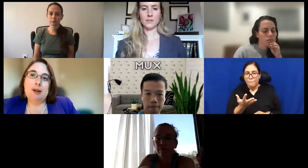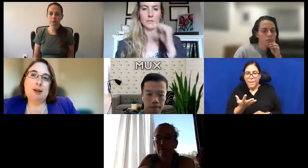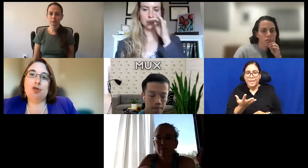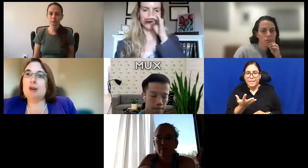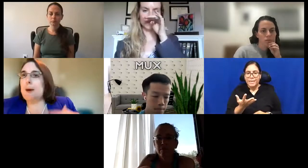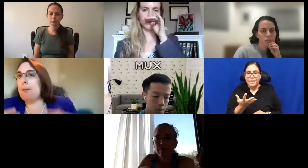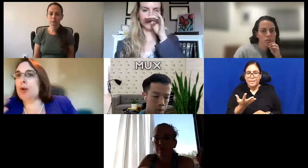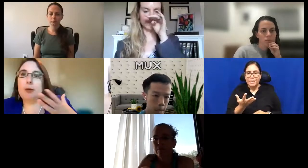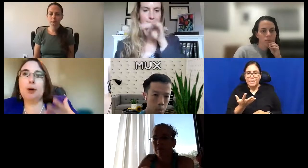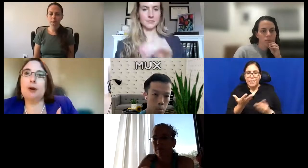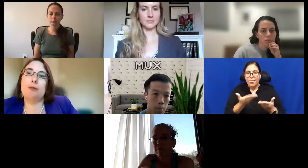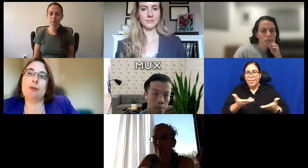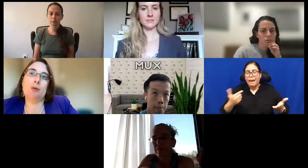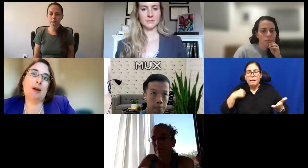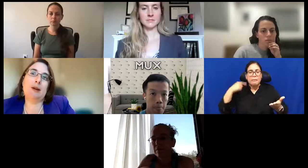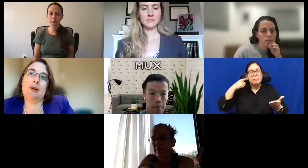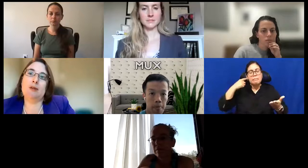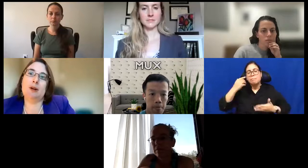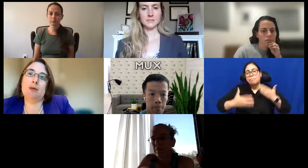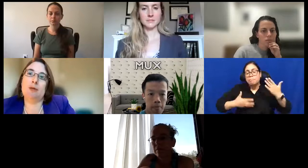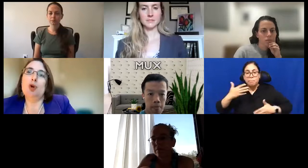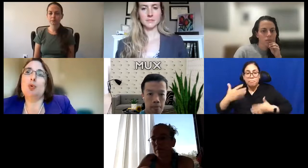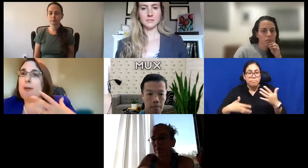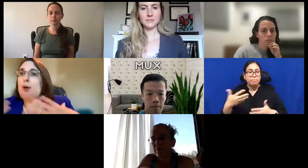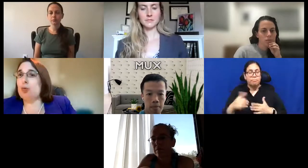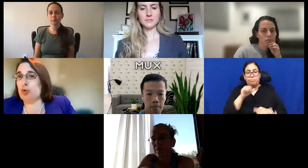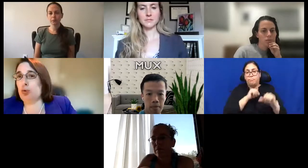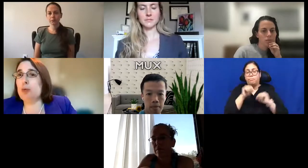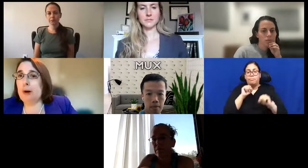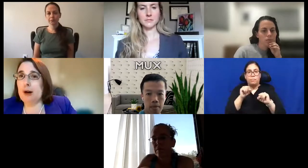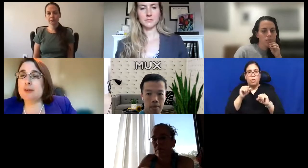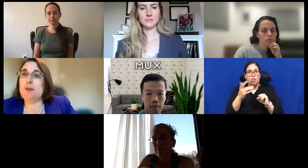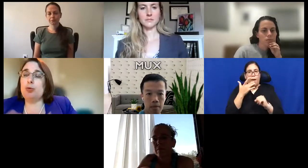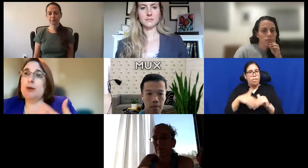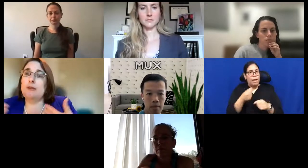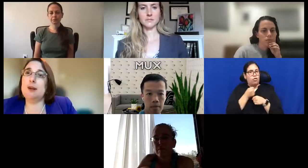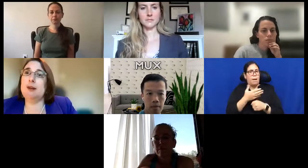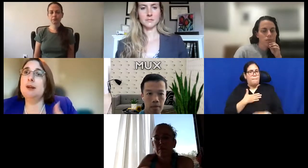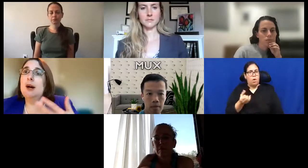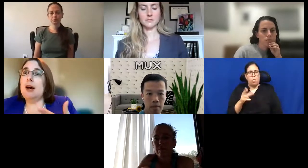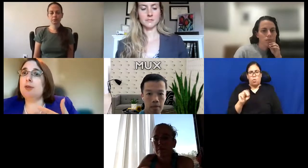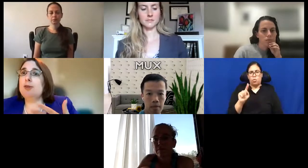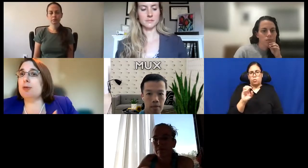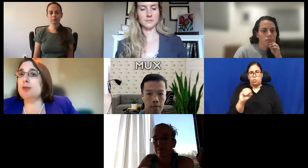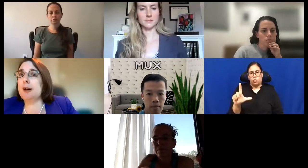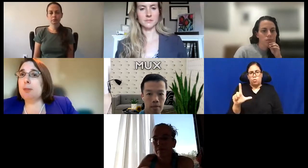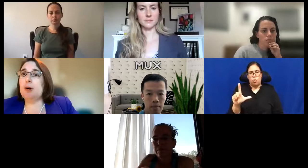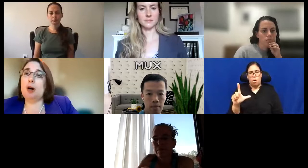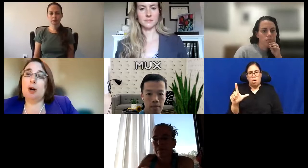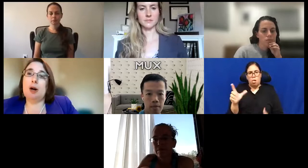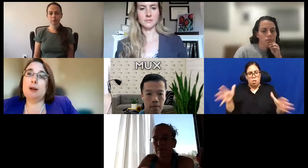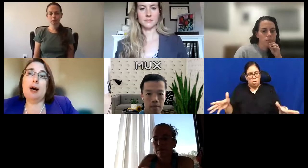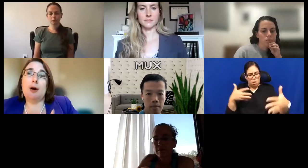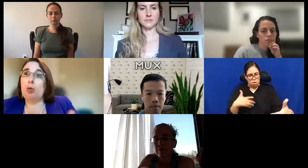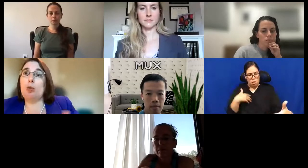things, and it just kind of muddle my way through. And instead of creating my own toolbox and really thinking every single step